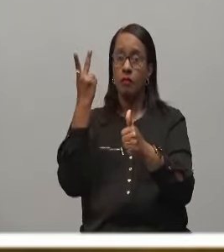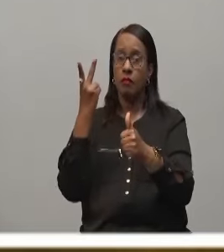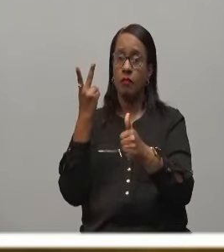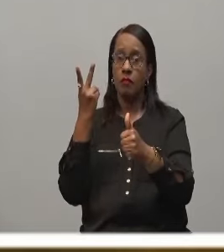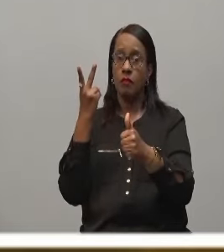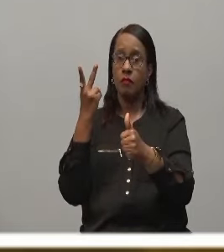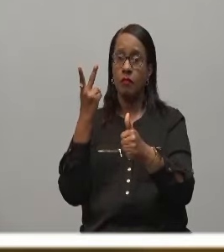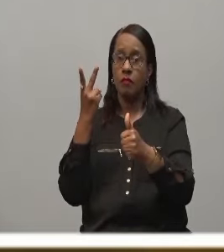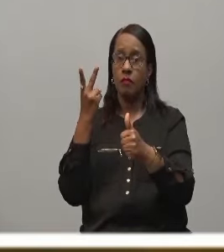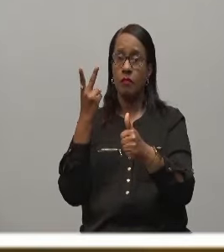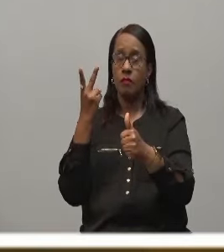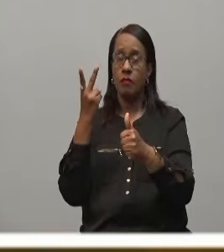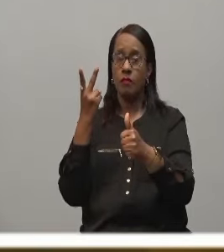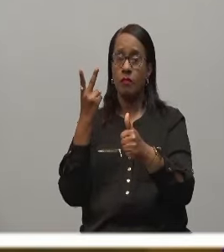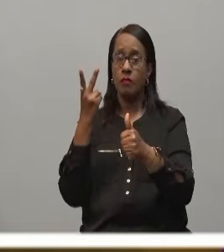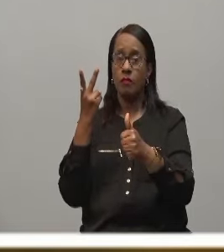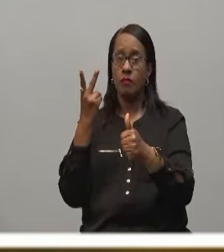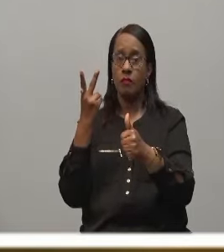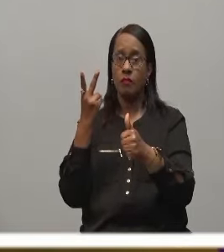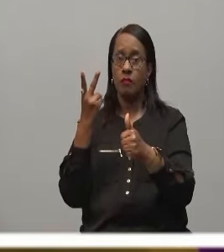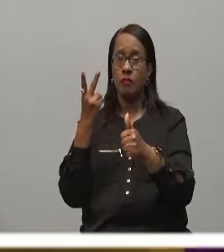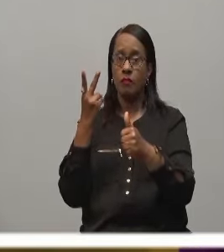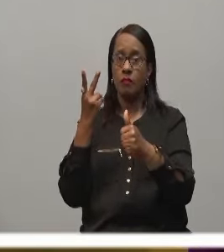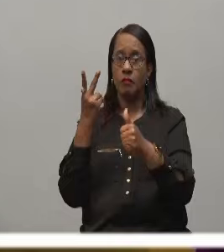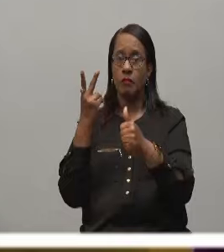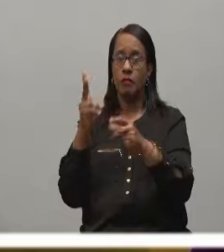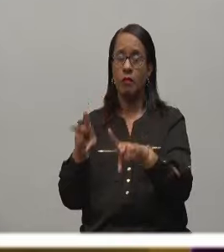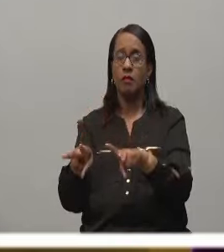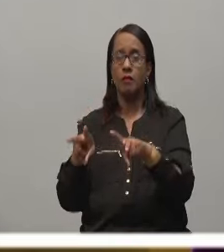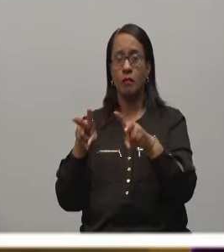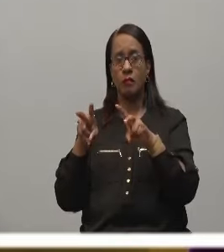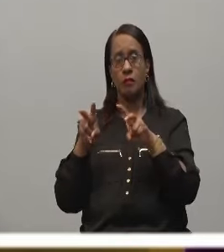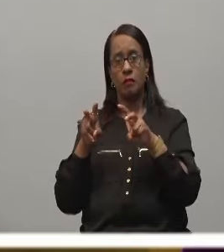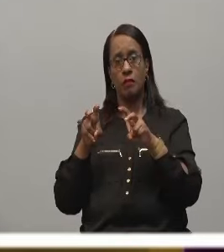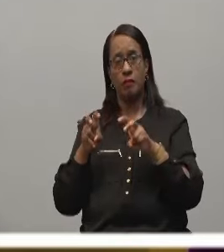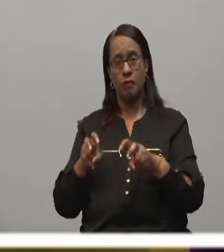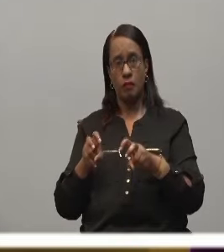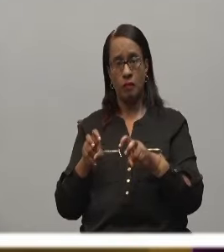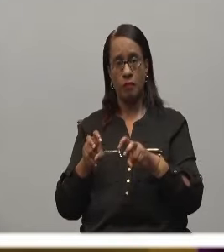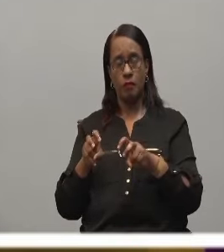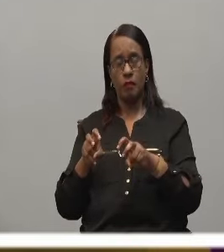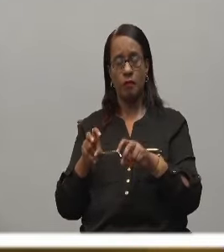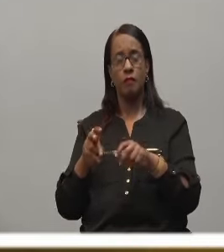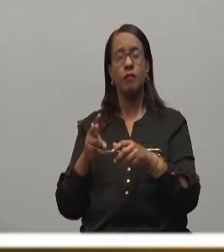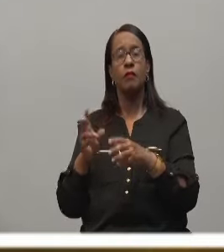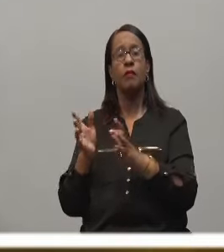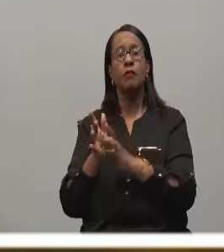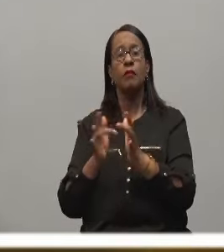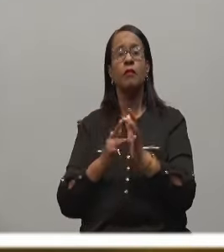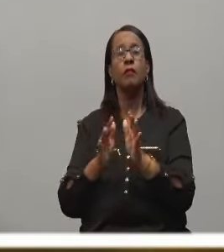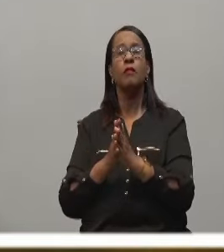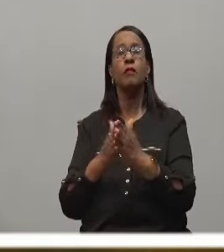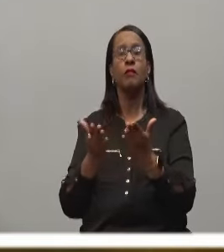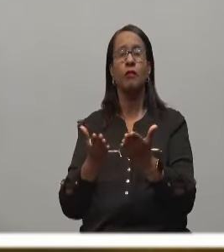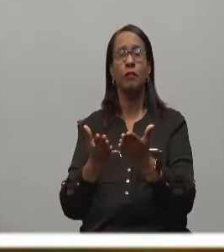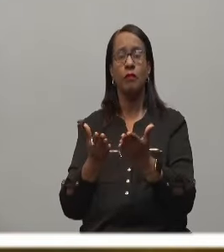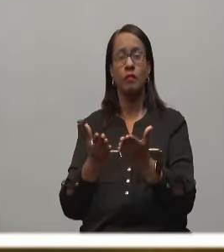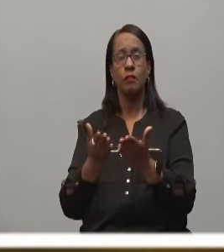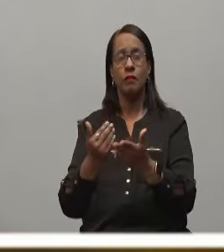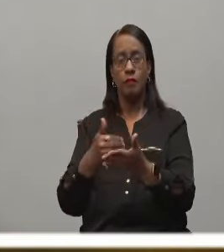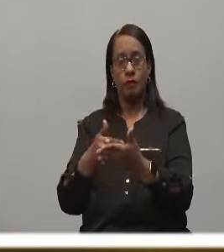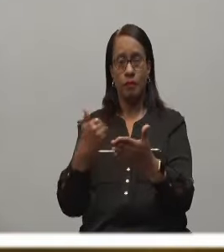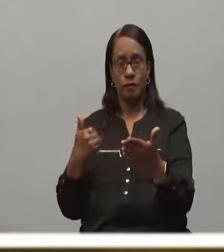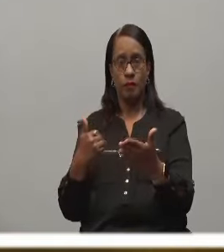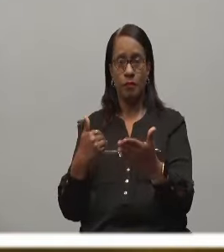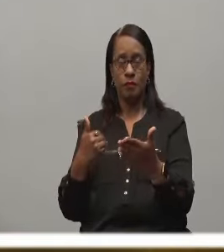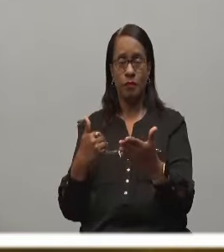the baptism, the Holy Spirit comes down on Jesus like a dove, and the Spirit and the voice from heaven says, "This is my